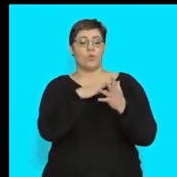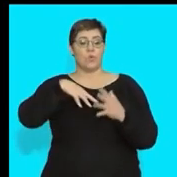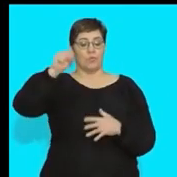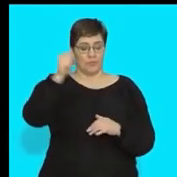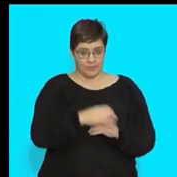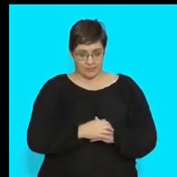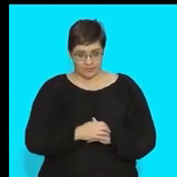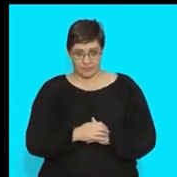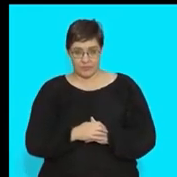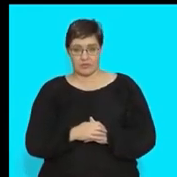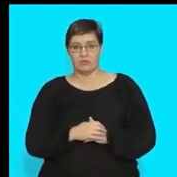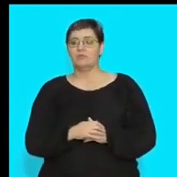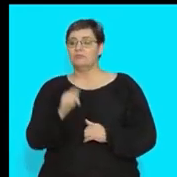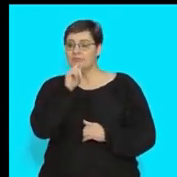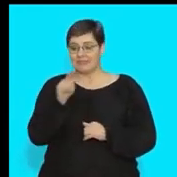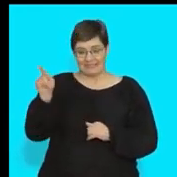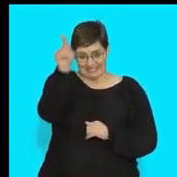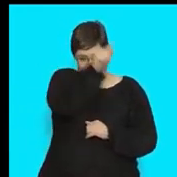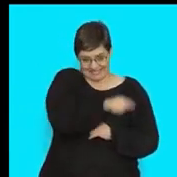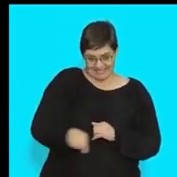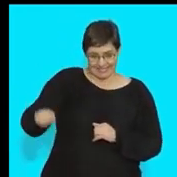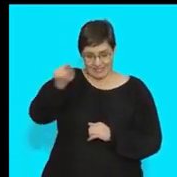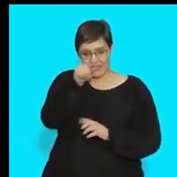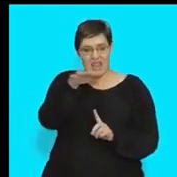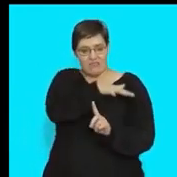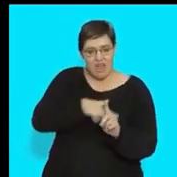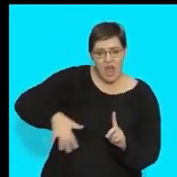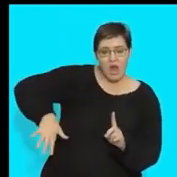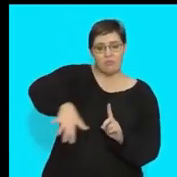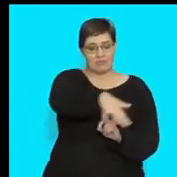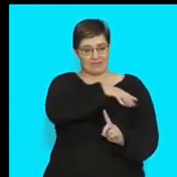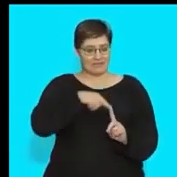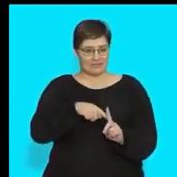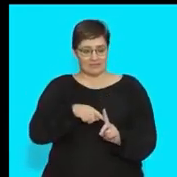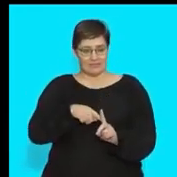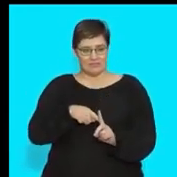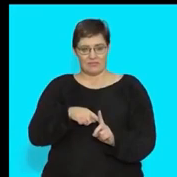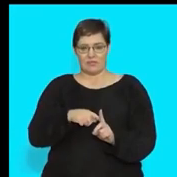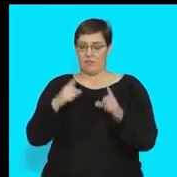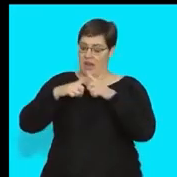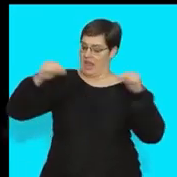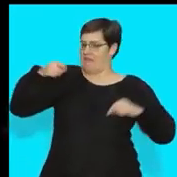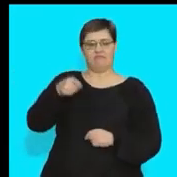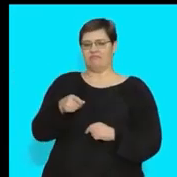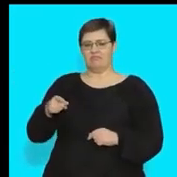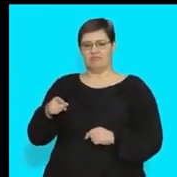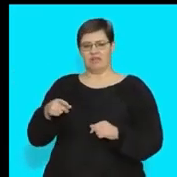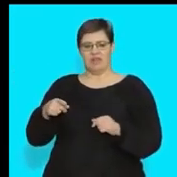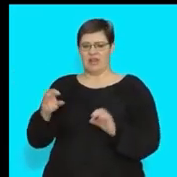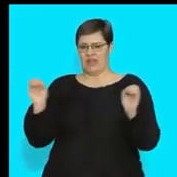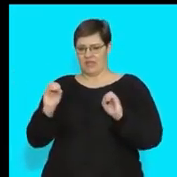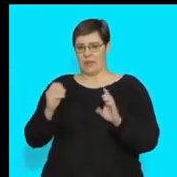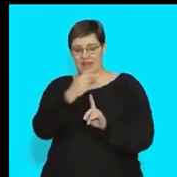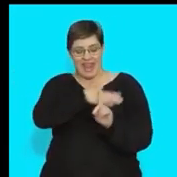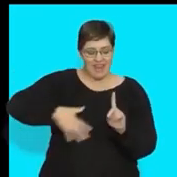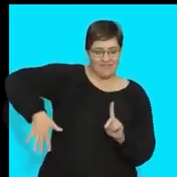slide, it's about this, right? The environment. It's got nothing to do how the leaf is, but what the environment